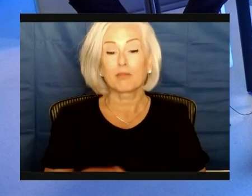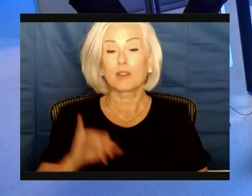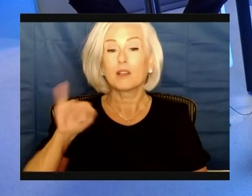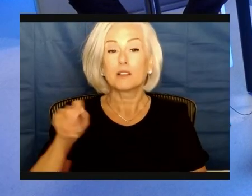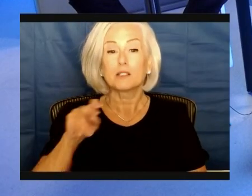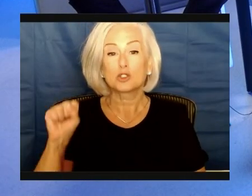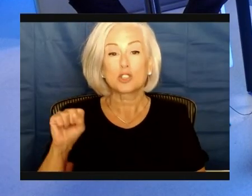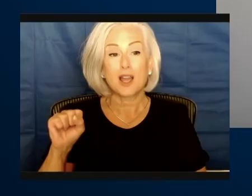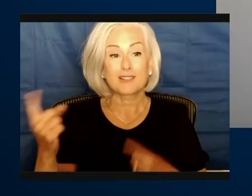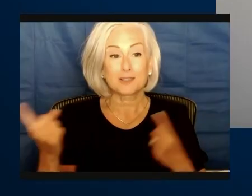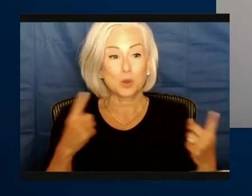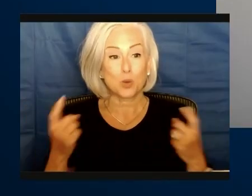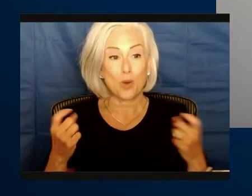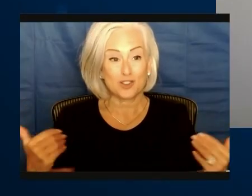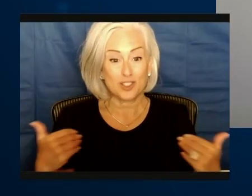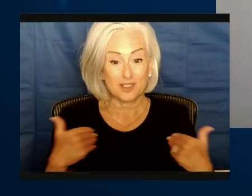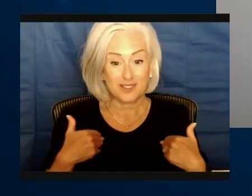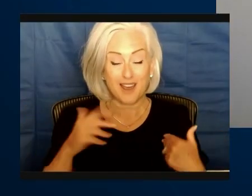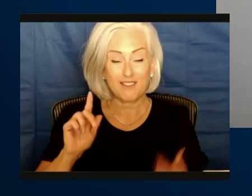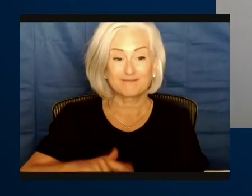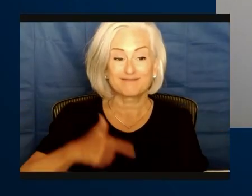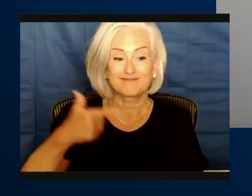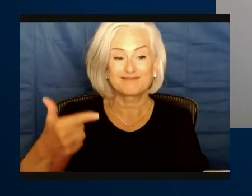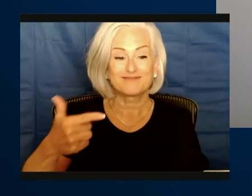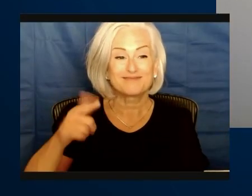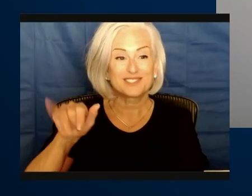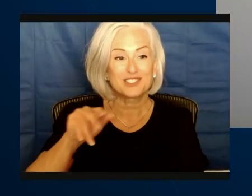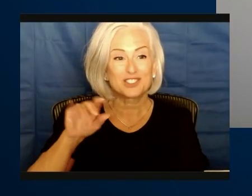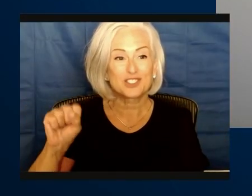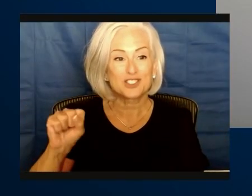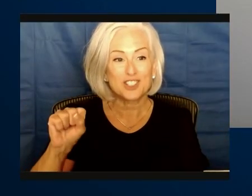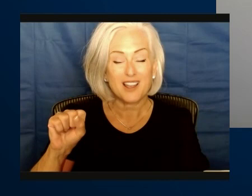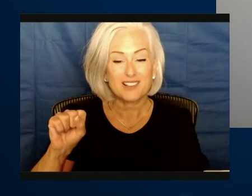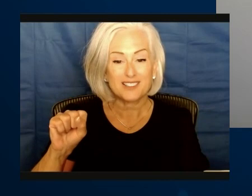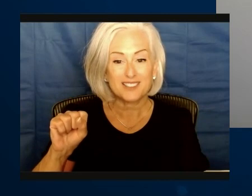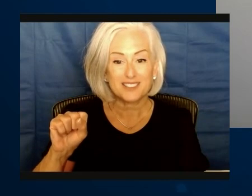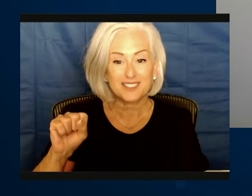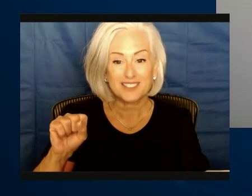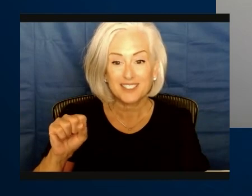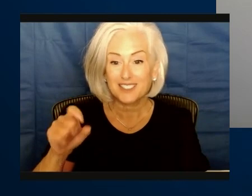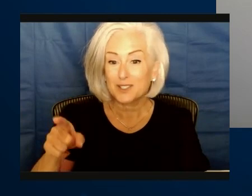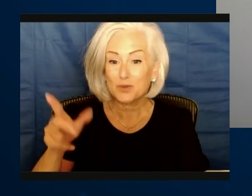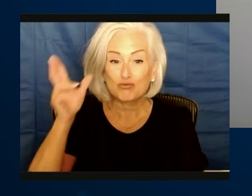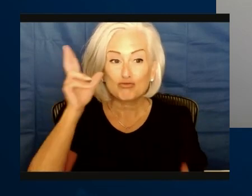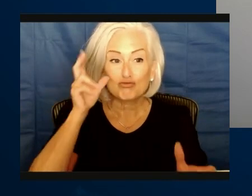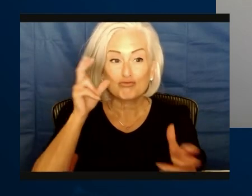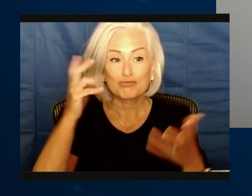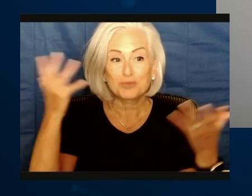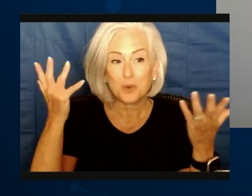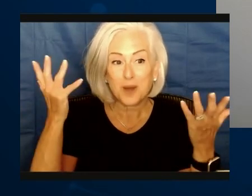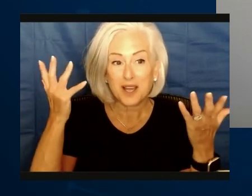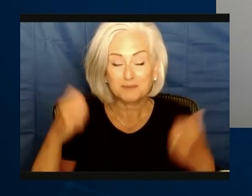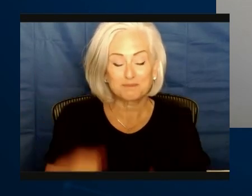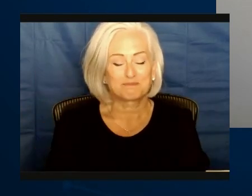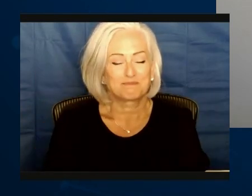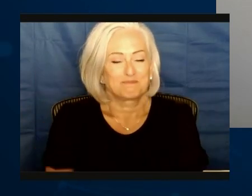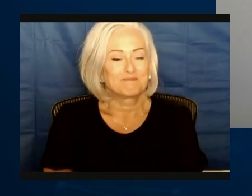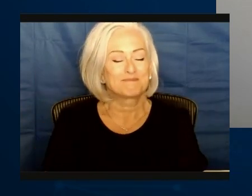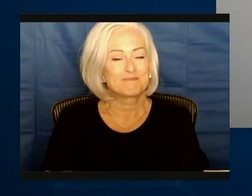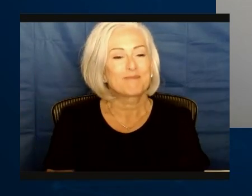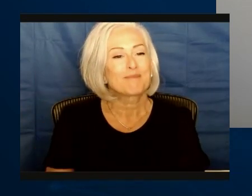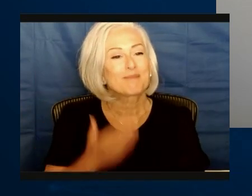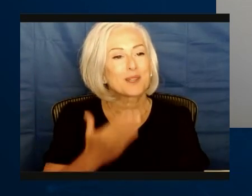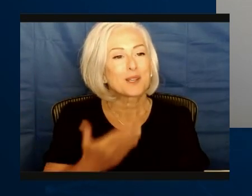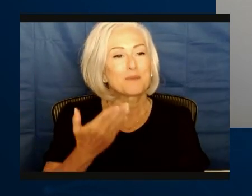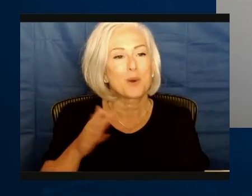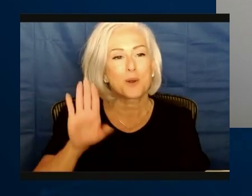so I'm going to turn to Jessica, to Studio B, ask Jessica Lovell, what are you hearing? Well, good morning. Barb has kind of a fun